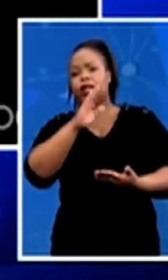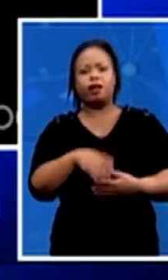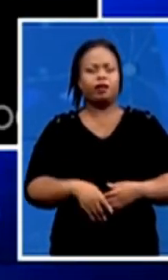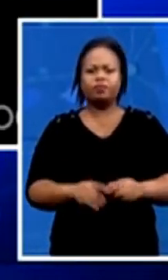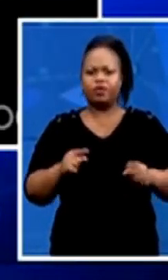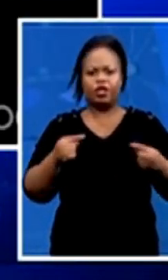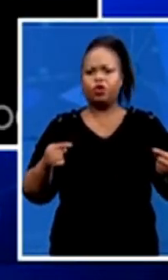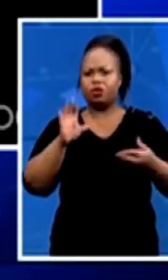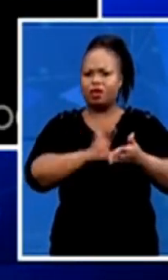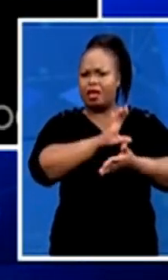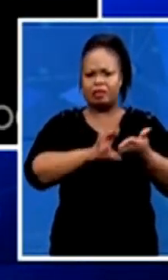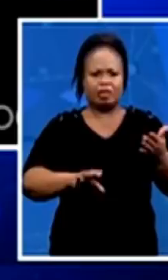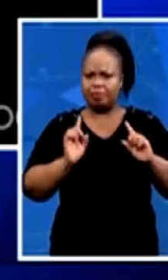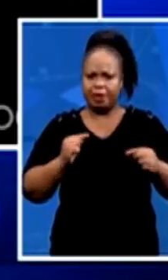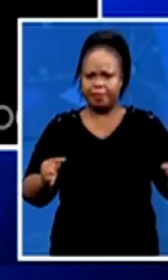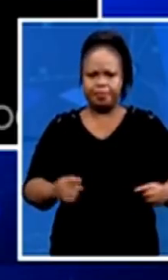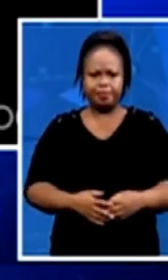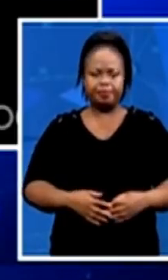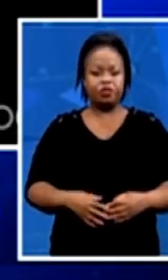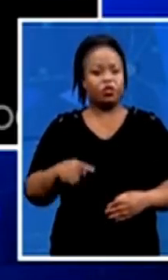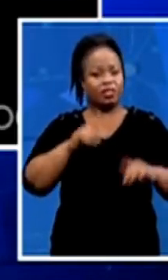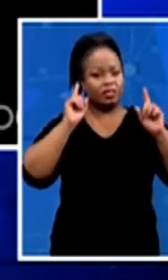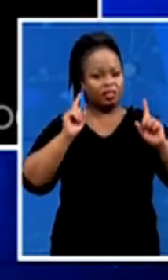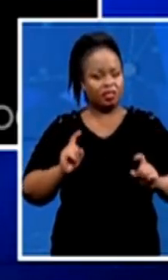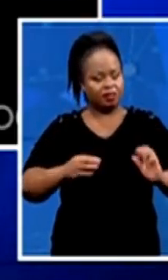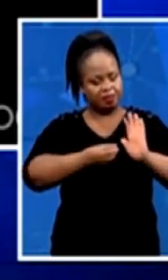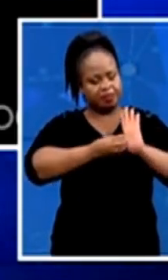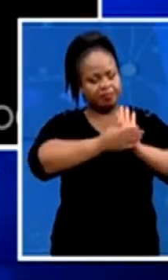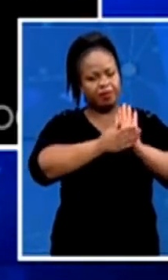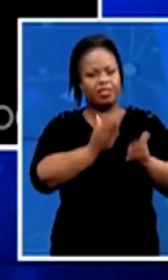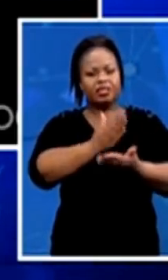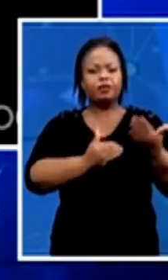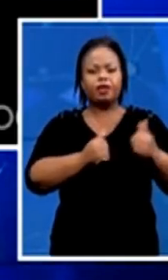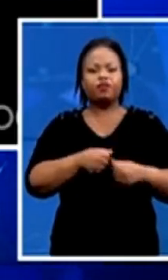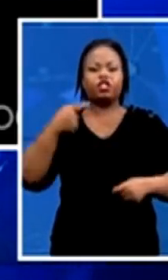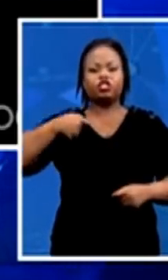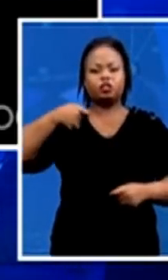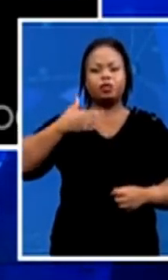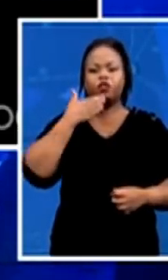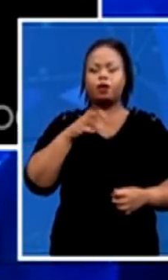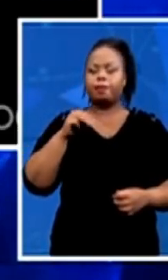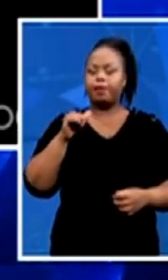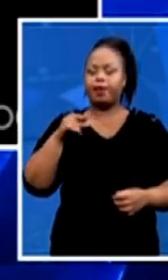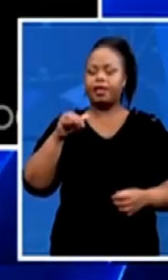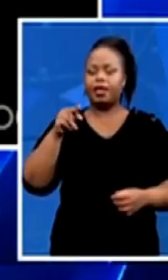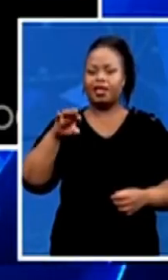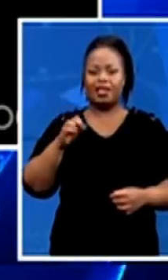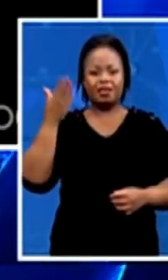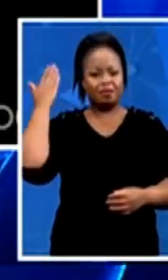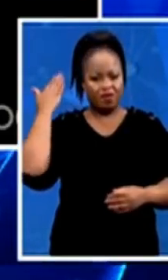principles were established in the seminal judgment of S versus Makwanyane when Chaskalson P. authoritatively stated that,